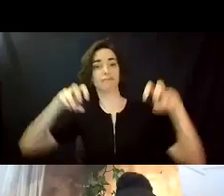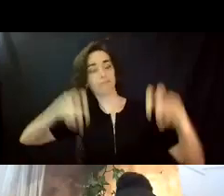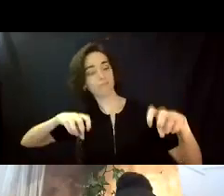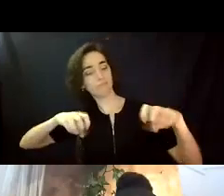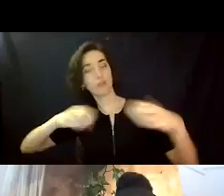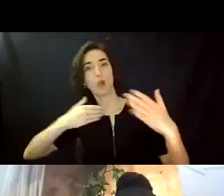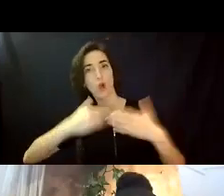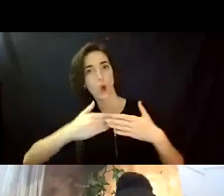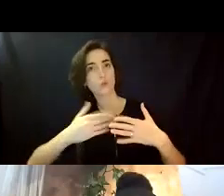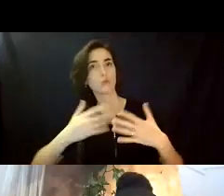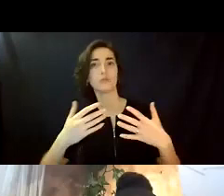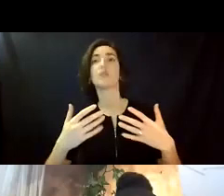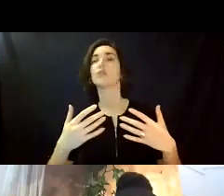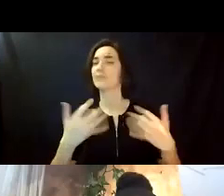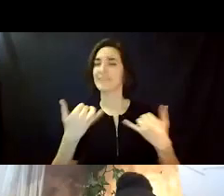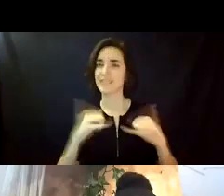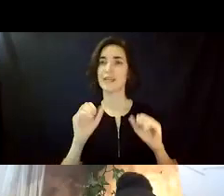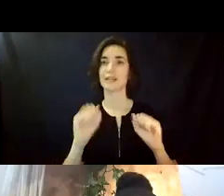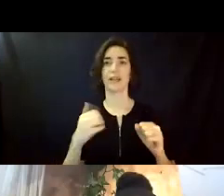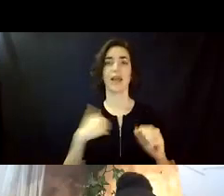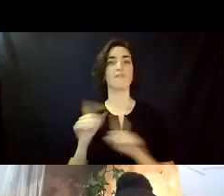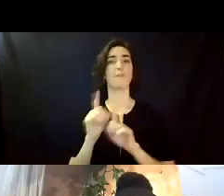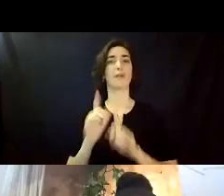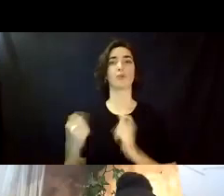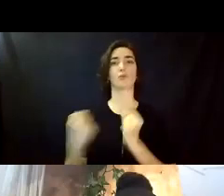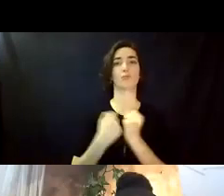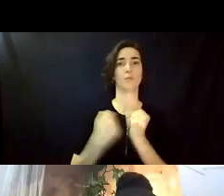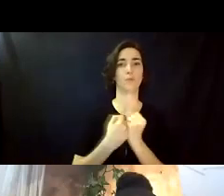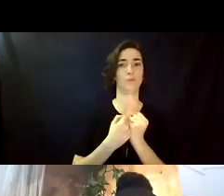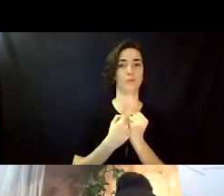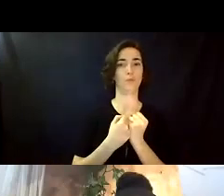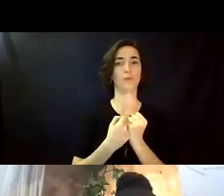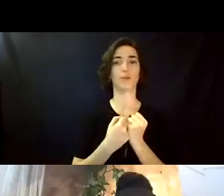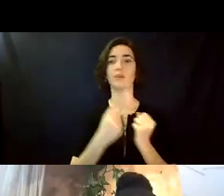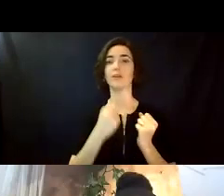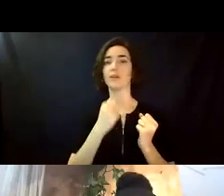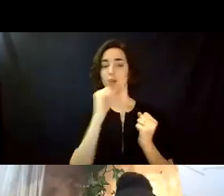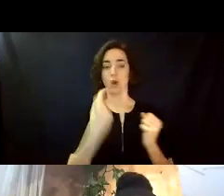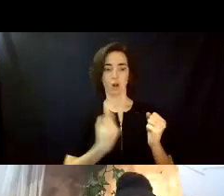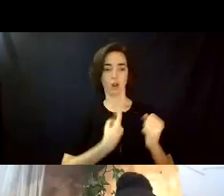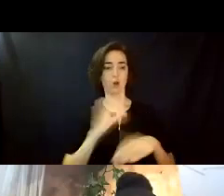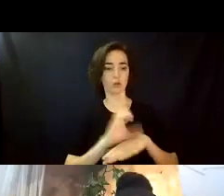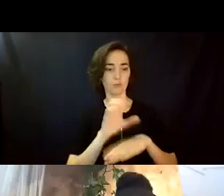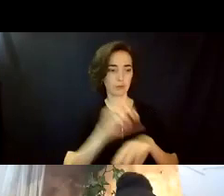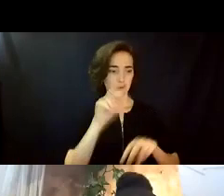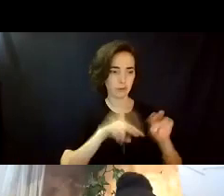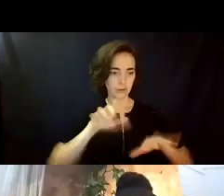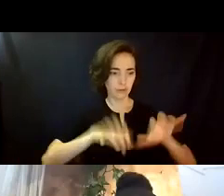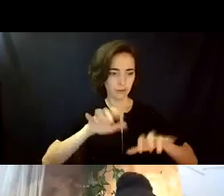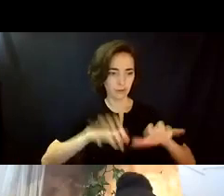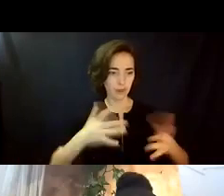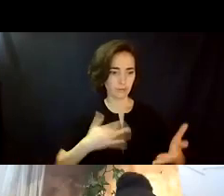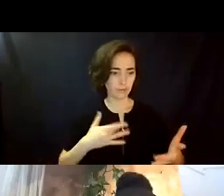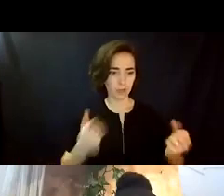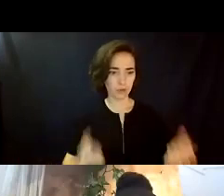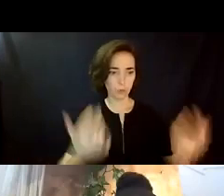that one-on-one support from a mentor, and not be sitting behind a computer and feeling